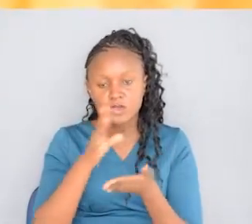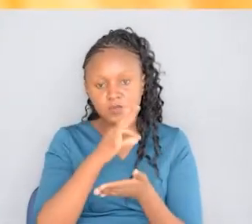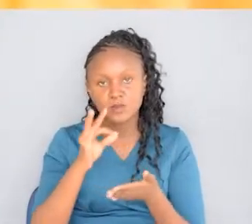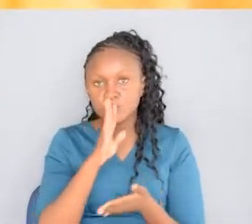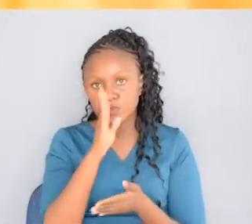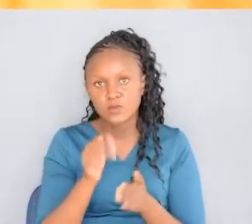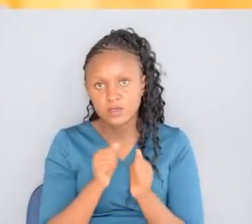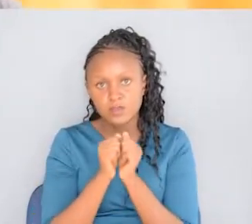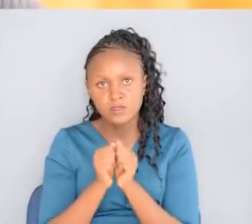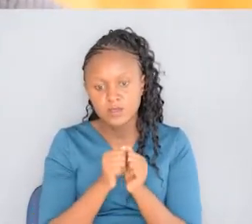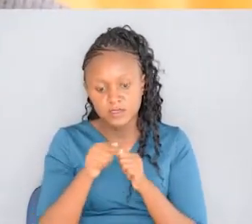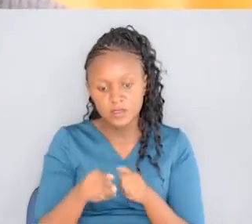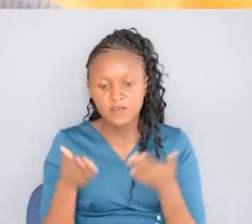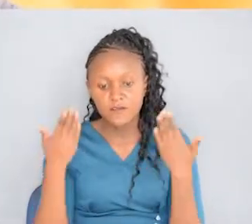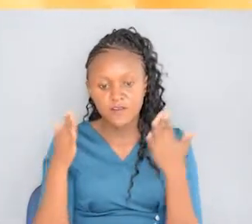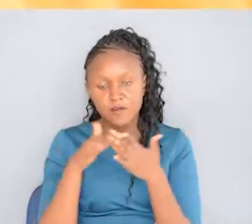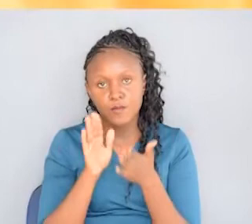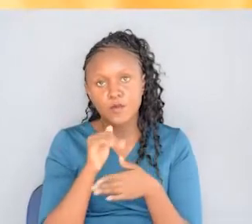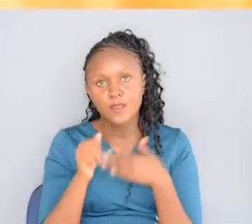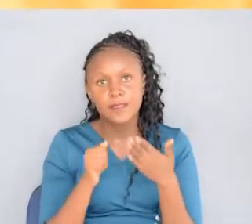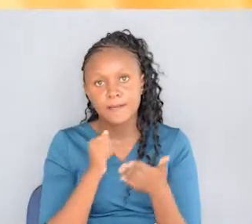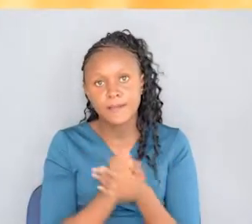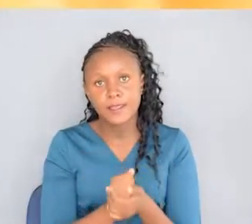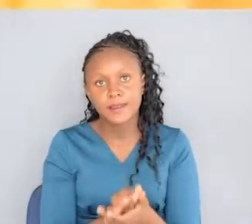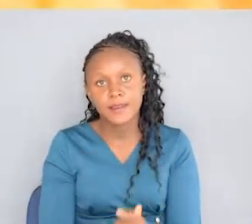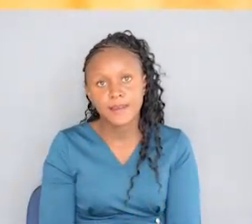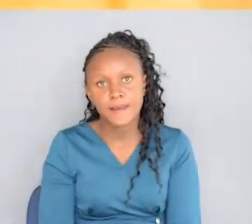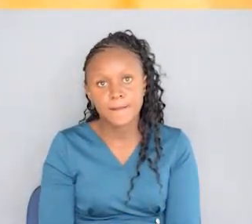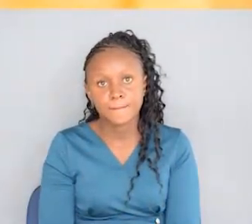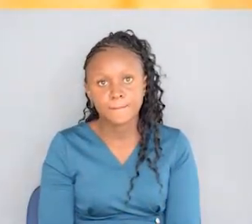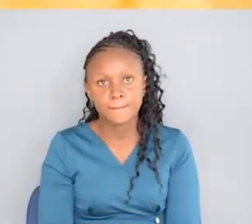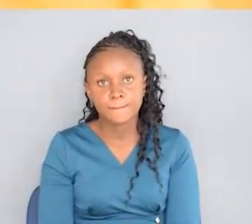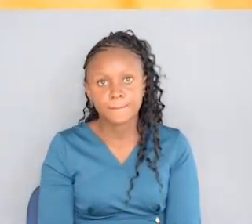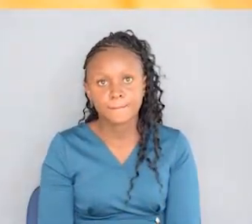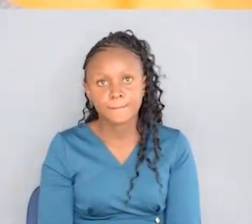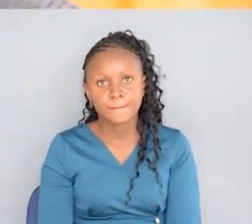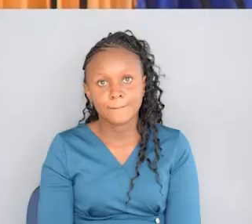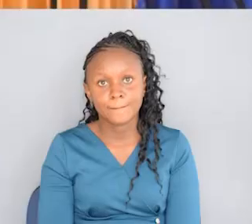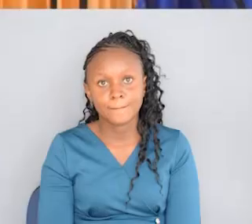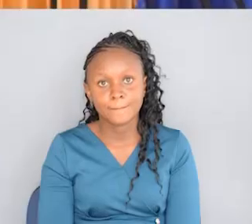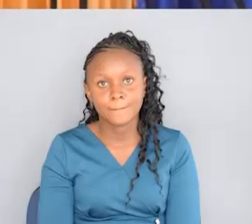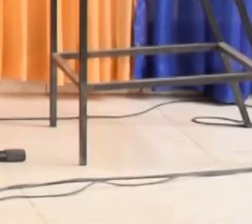God and the fellowship of the Holy Spirit be with us now and forevermore. Amen.